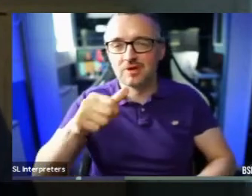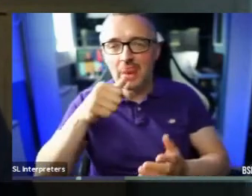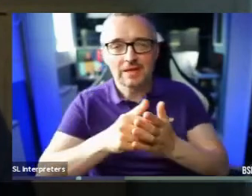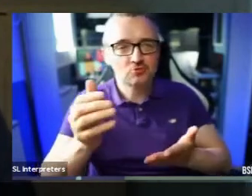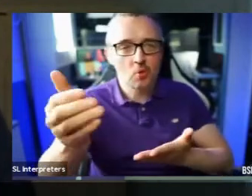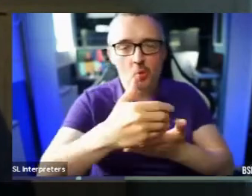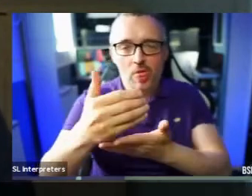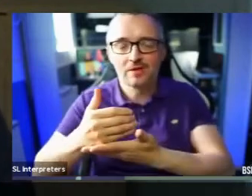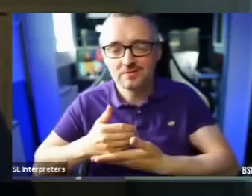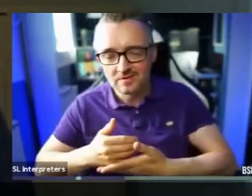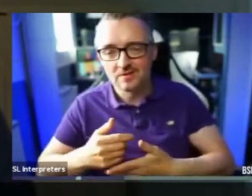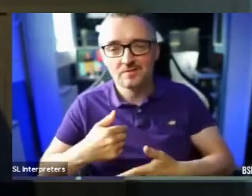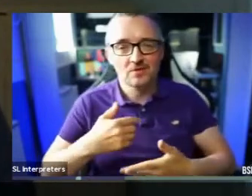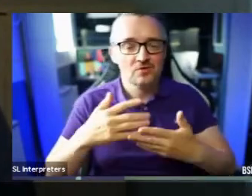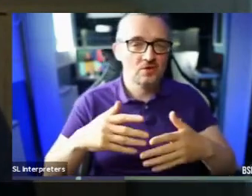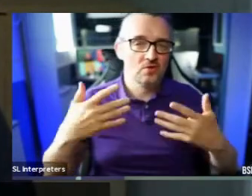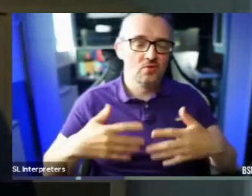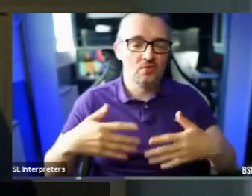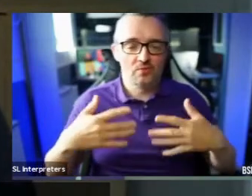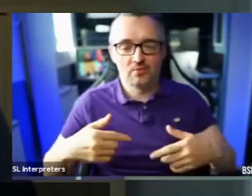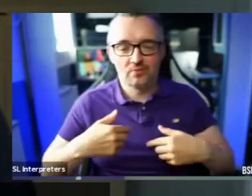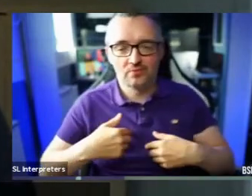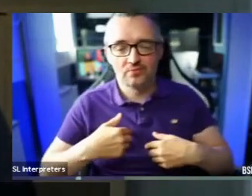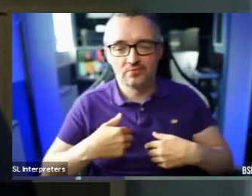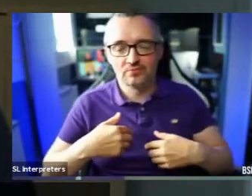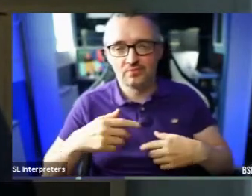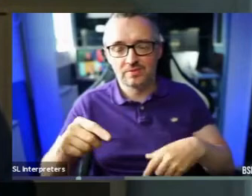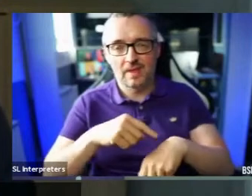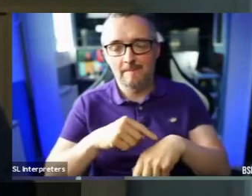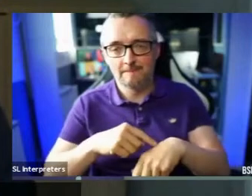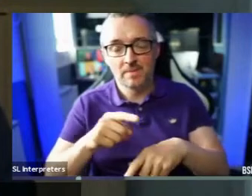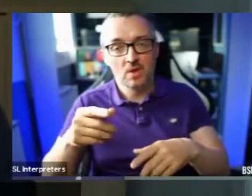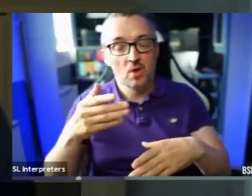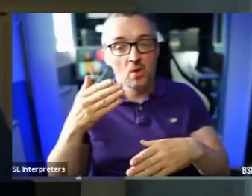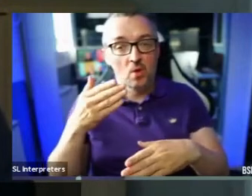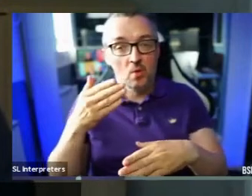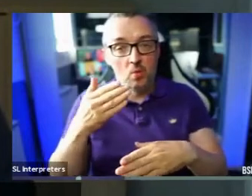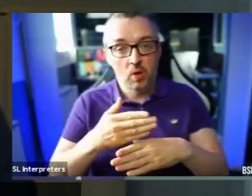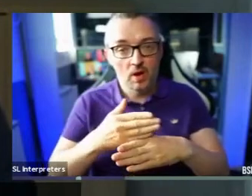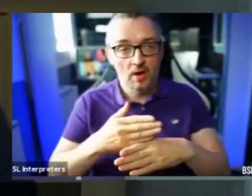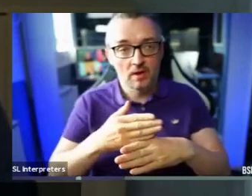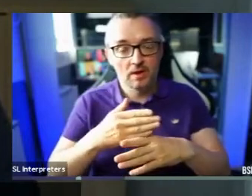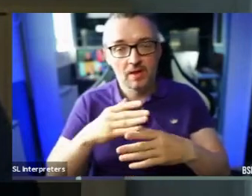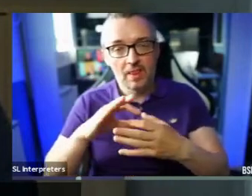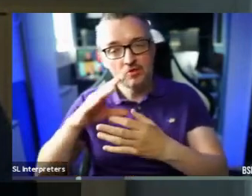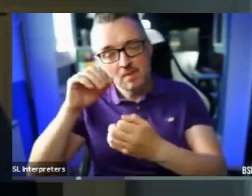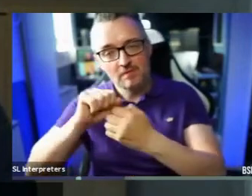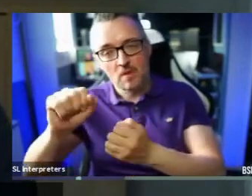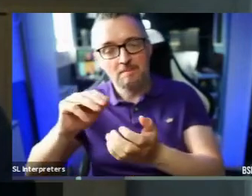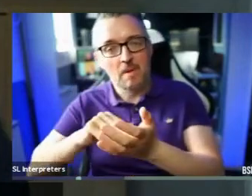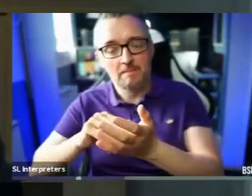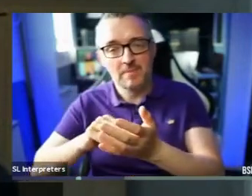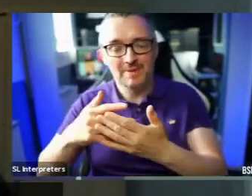point in time. And I think the work that you've done in memory of your mum since that point over the past decade has been truly transformational.